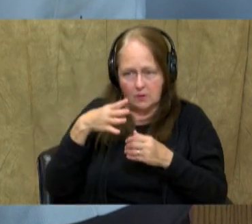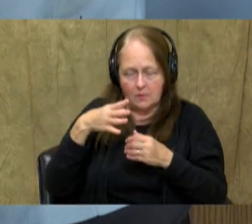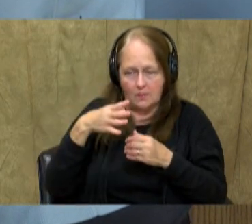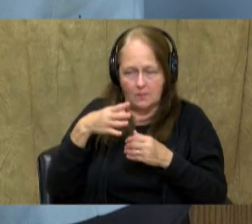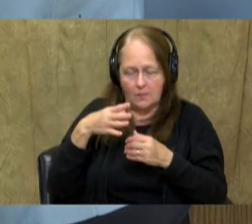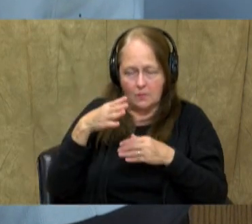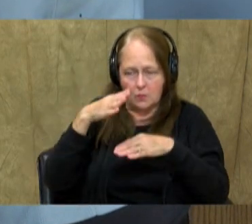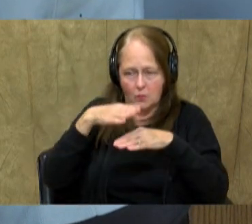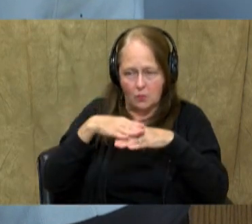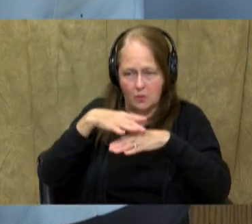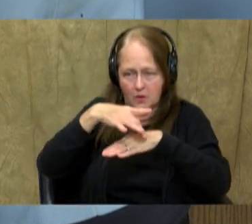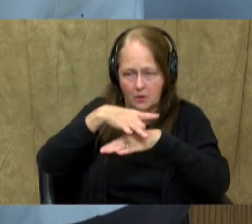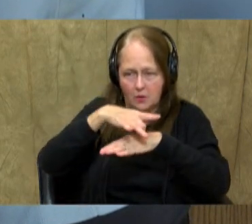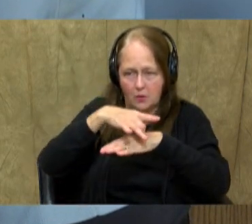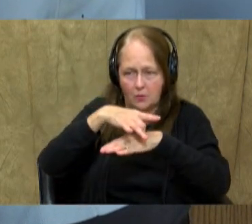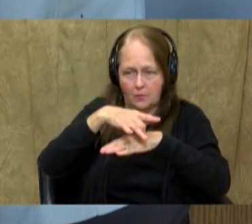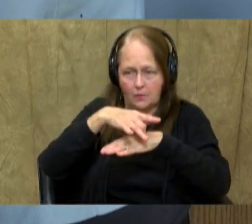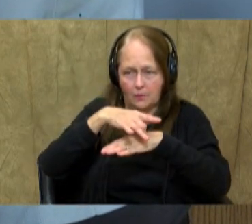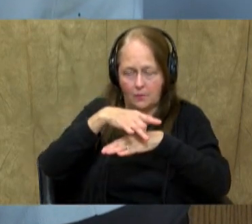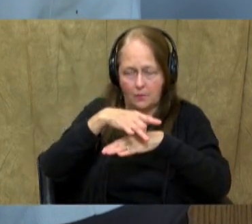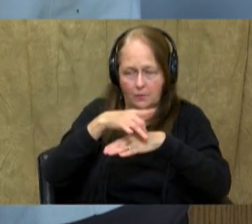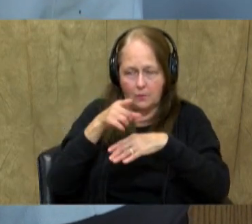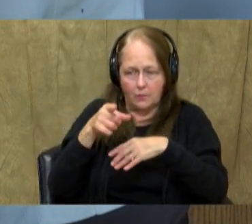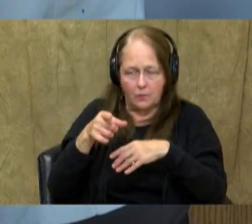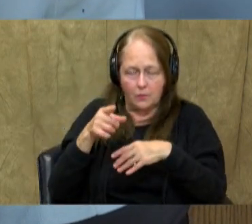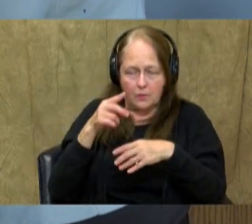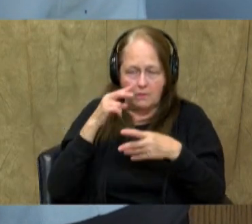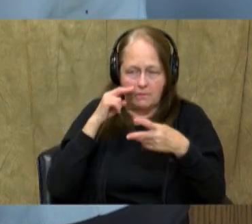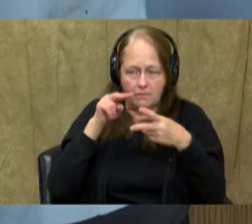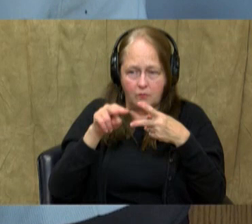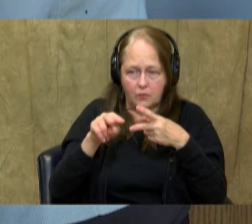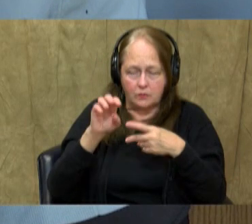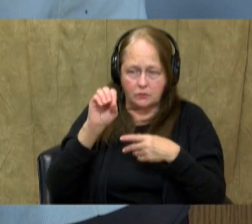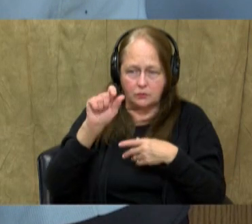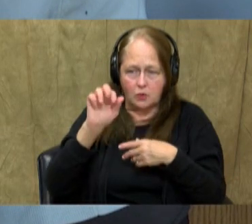When you're on earth and you're viewing a